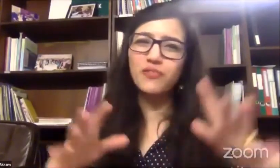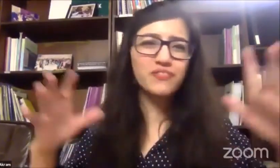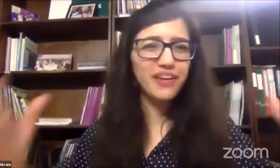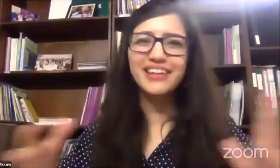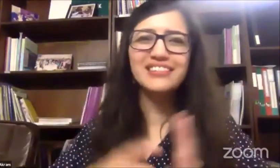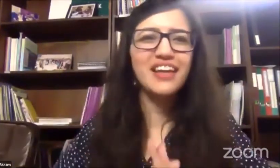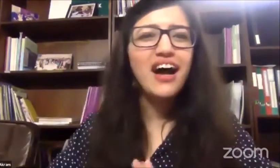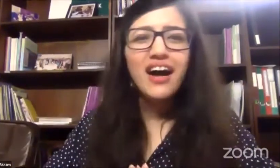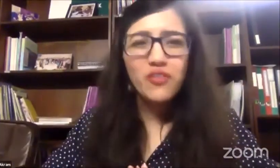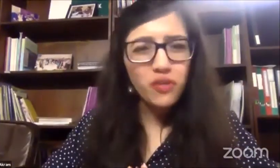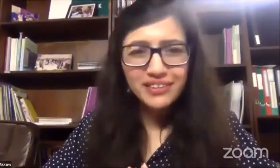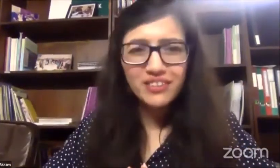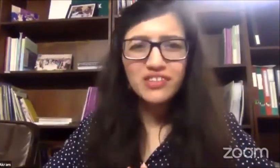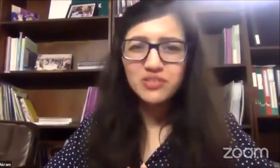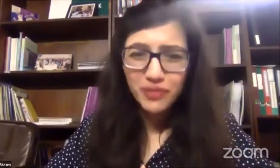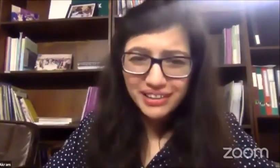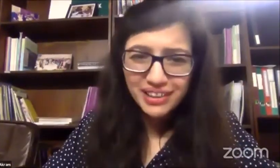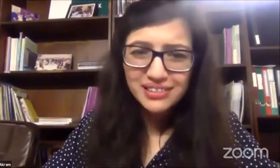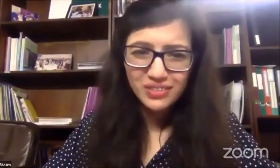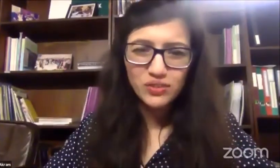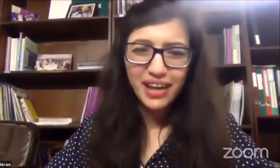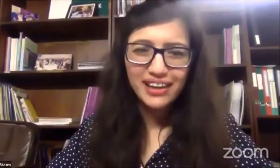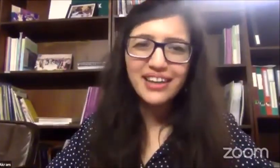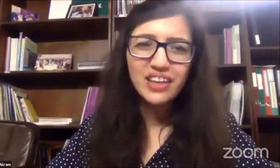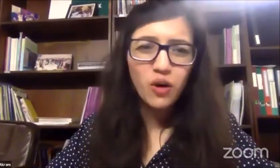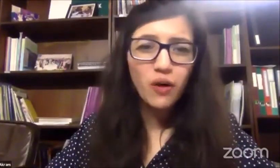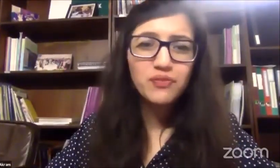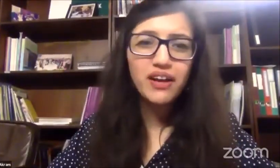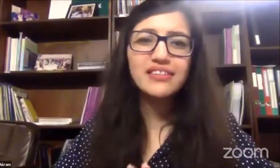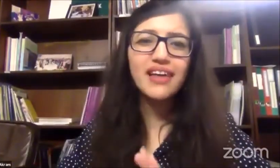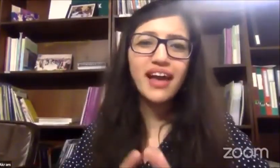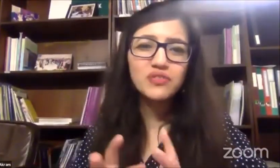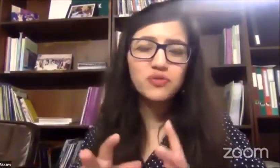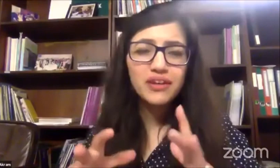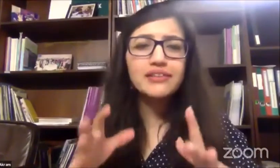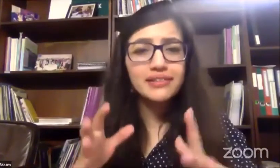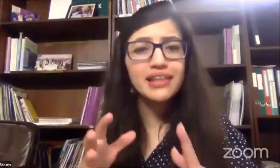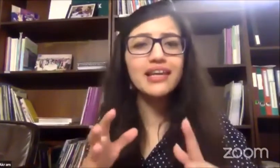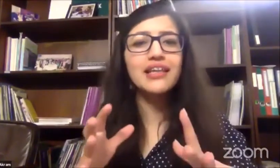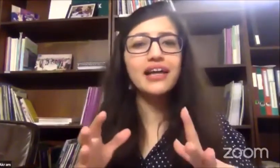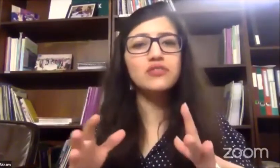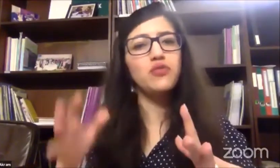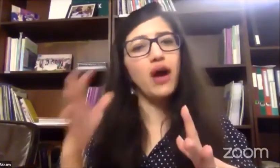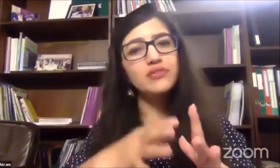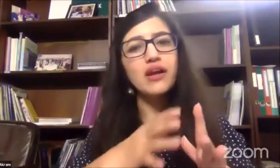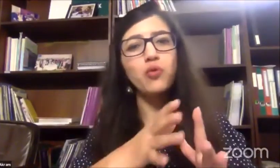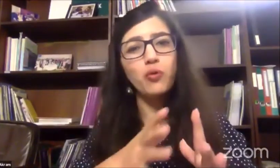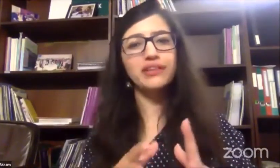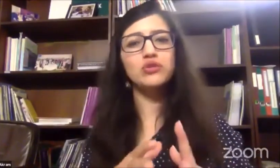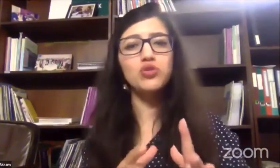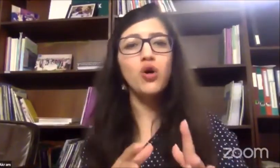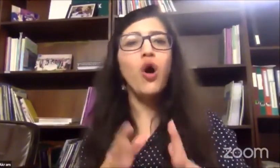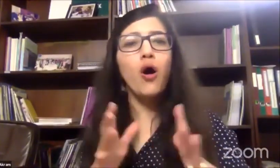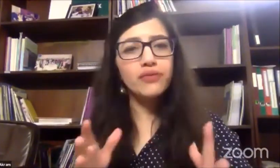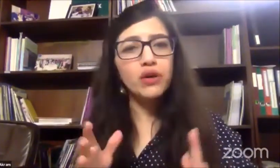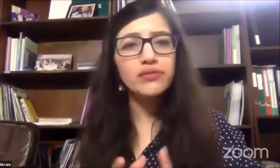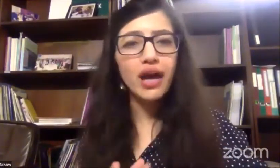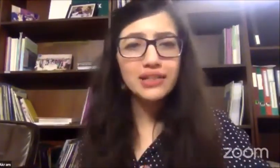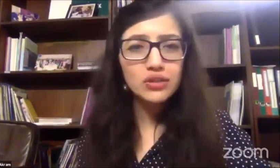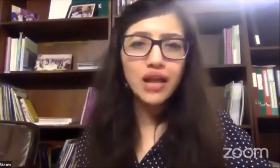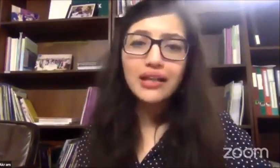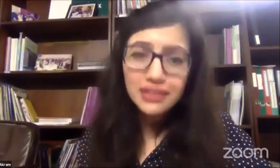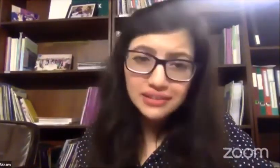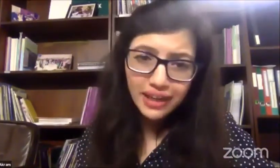to bringing the wonderful speakers today in the conference. And we see, like, while we are moving to observe